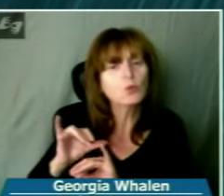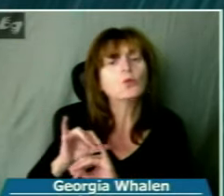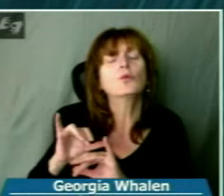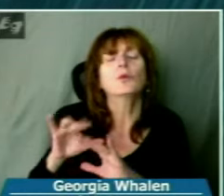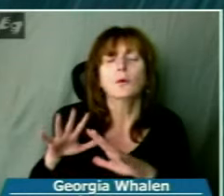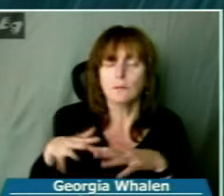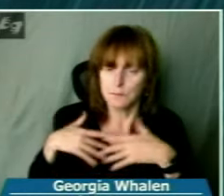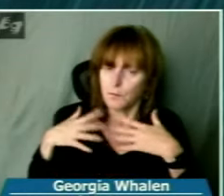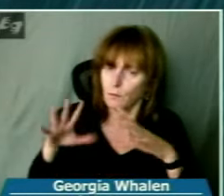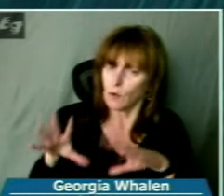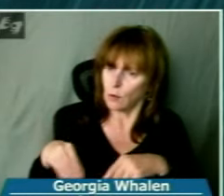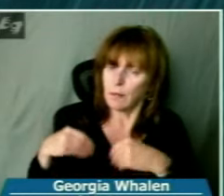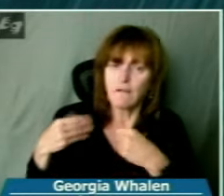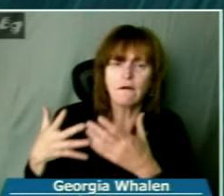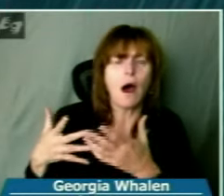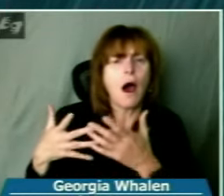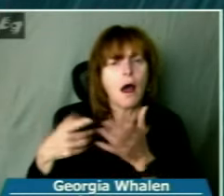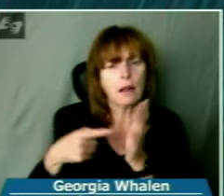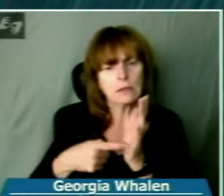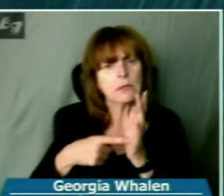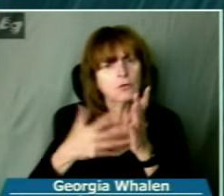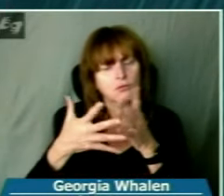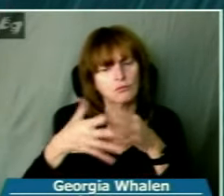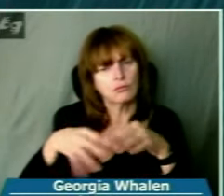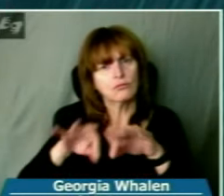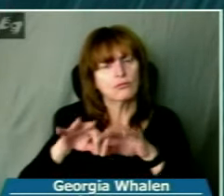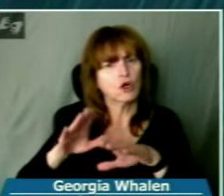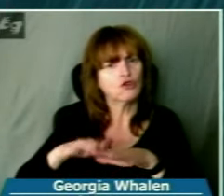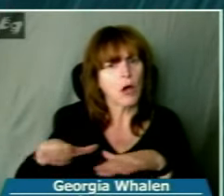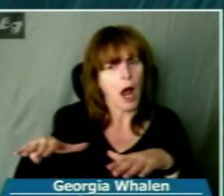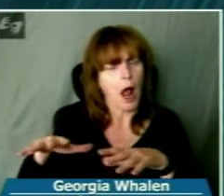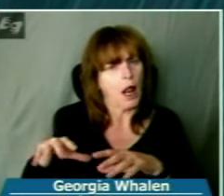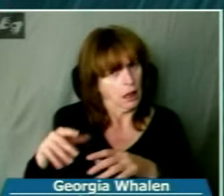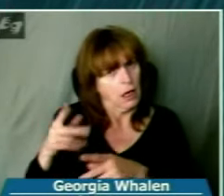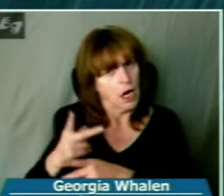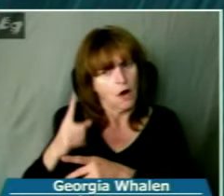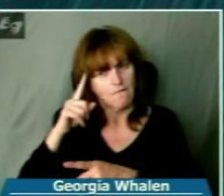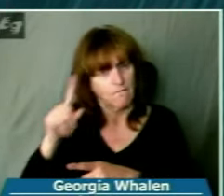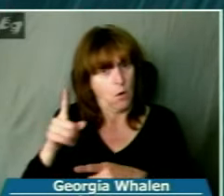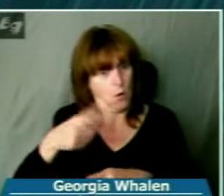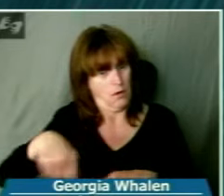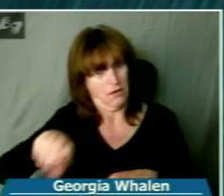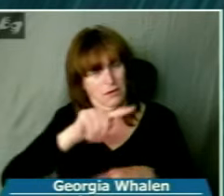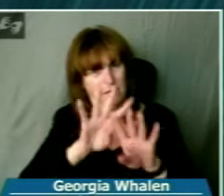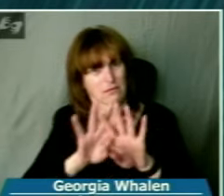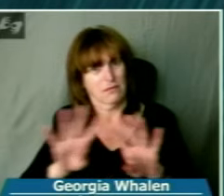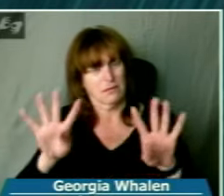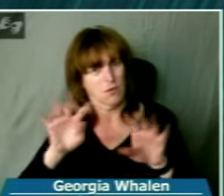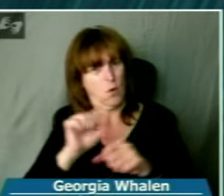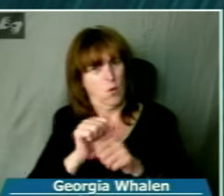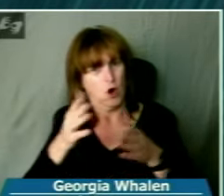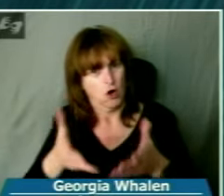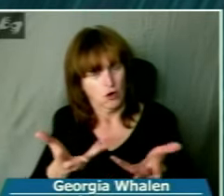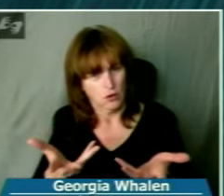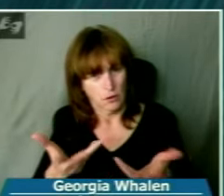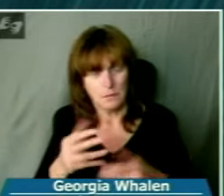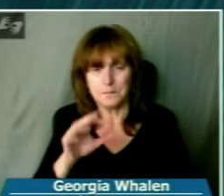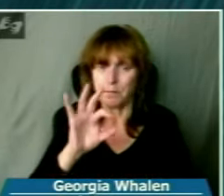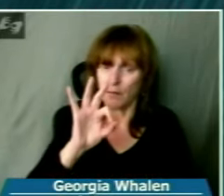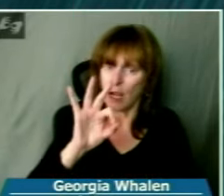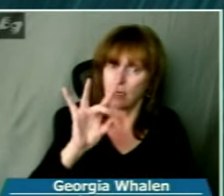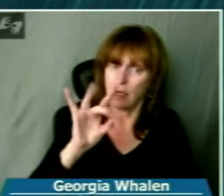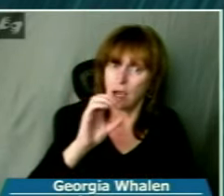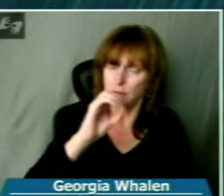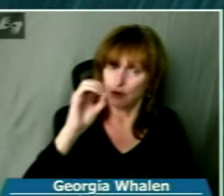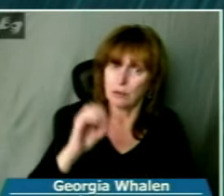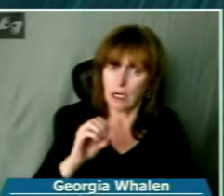essential childcare to our essential service workers, and 98% of our currently active childcare staff,